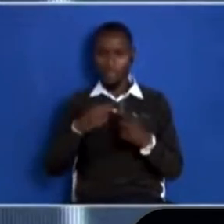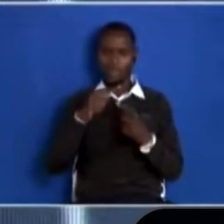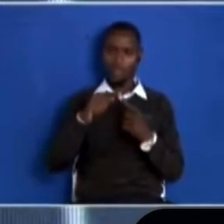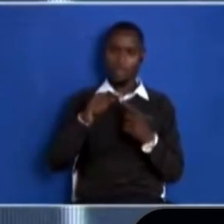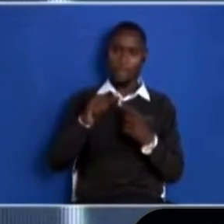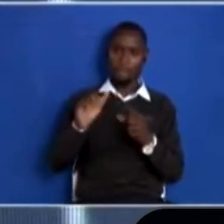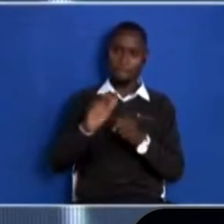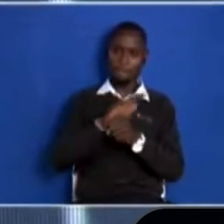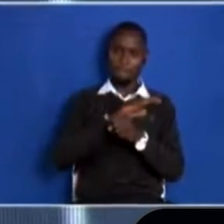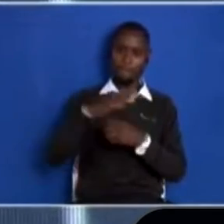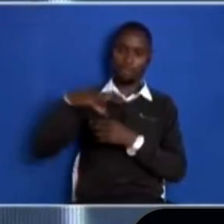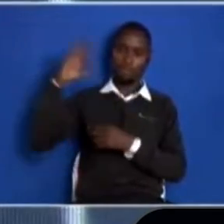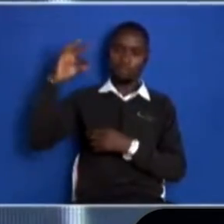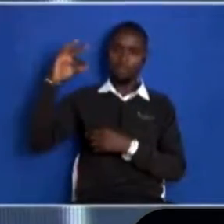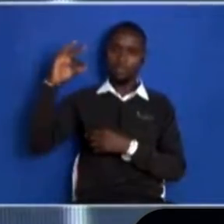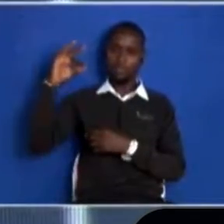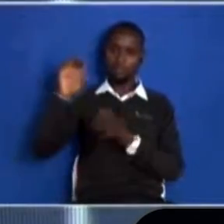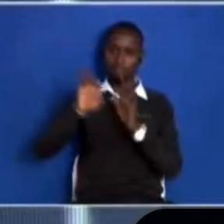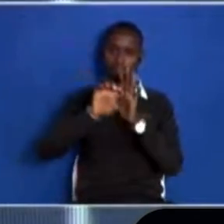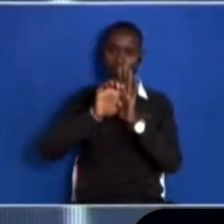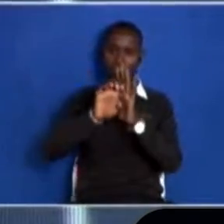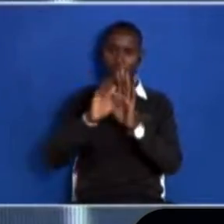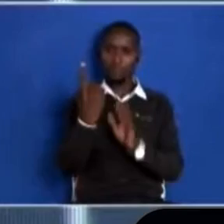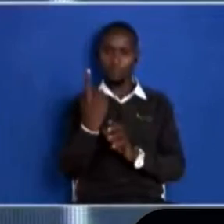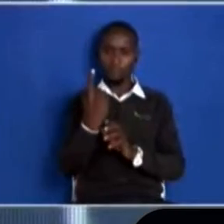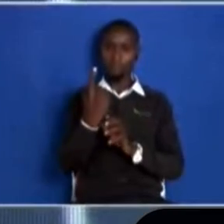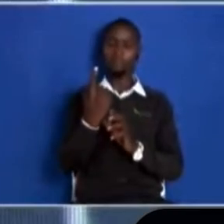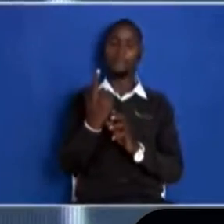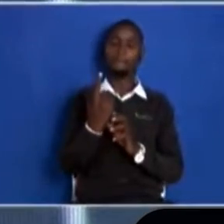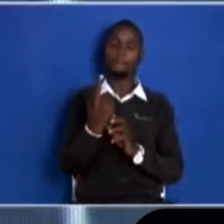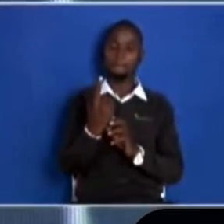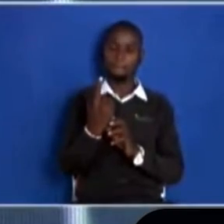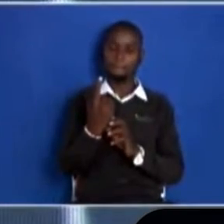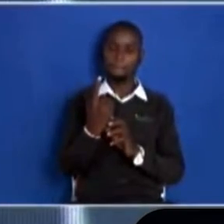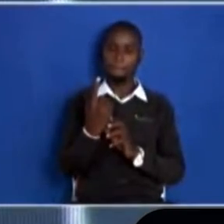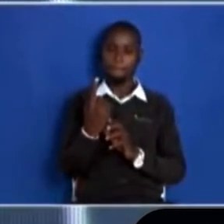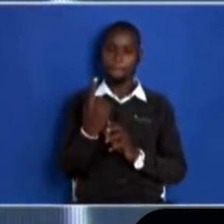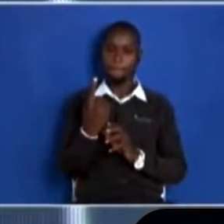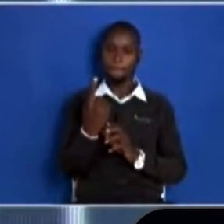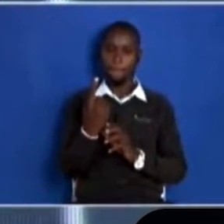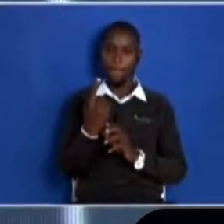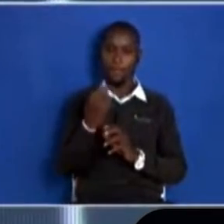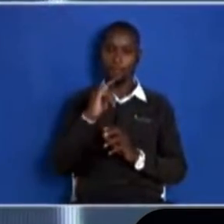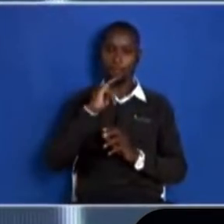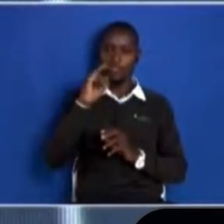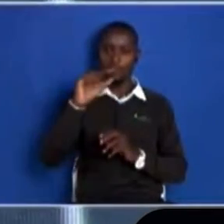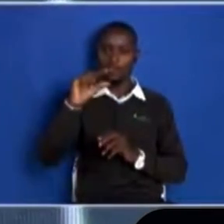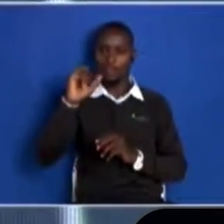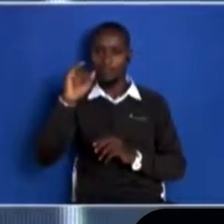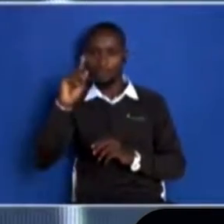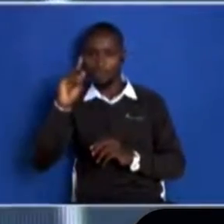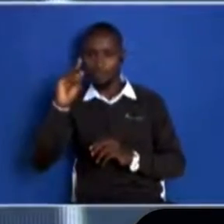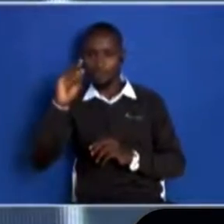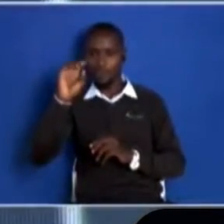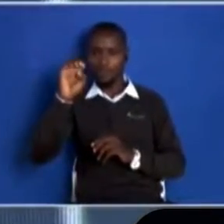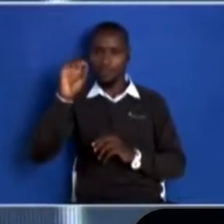Mtakatifu. The perfect example of restoration, ishara ya tosha ya kurejeshewa, is Gideon and our Lord Jesus